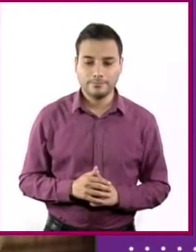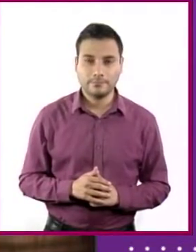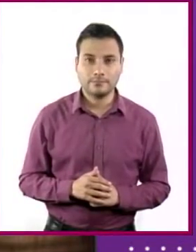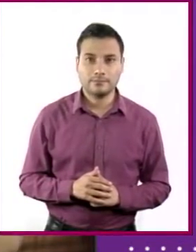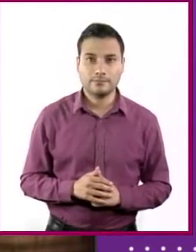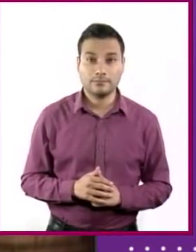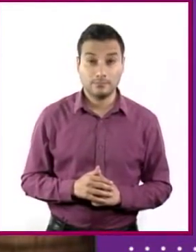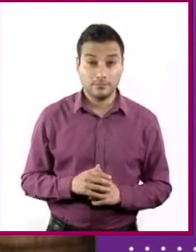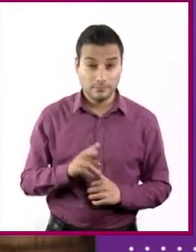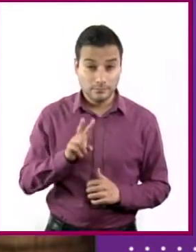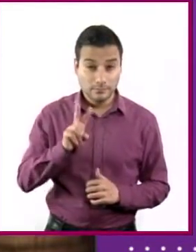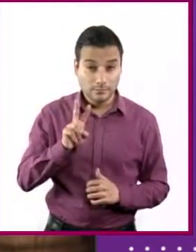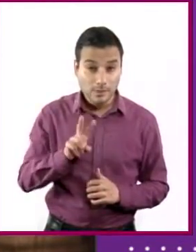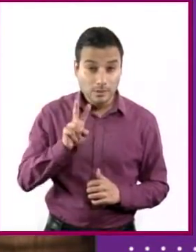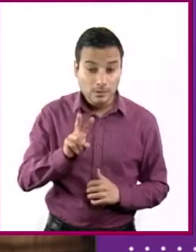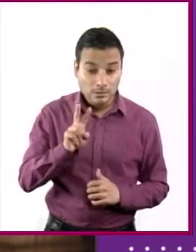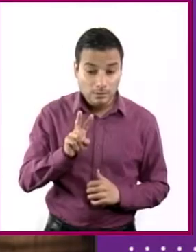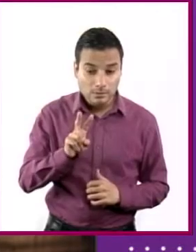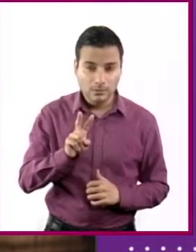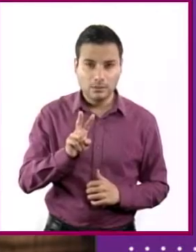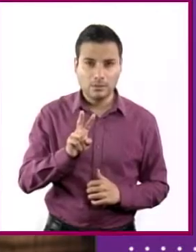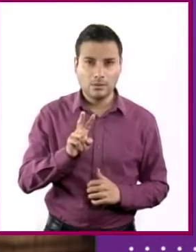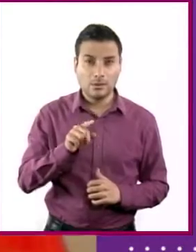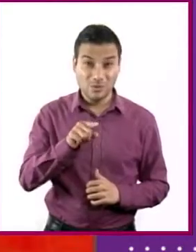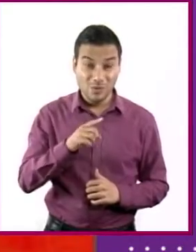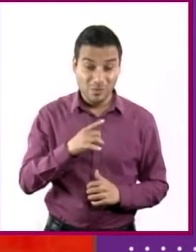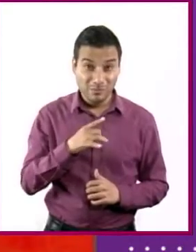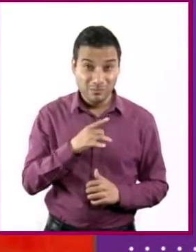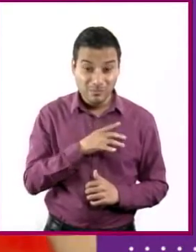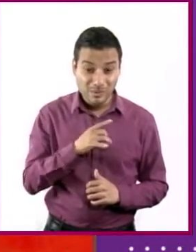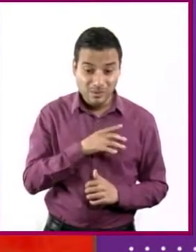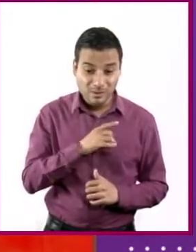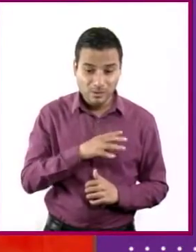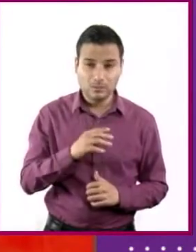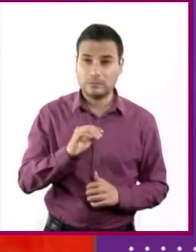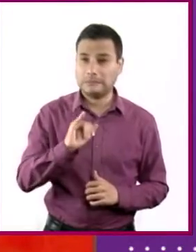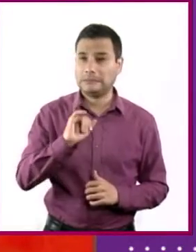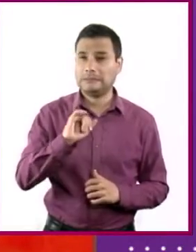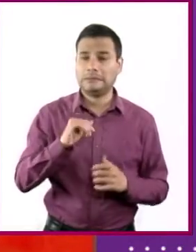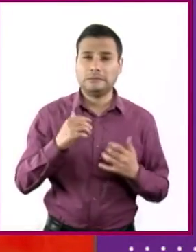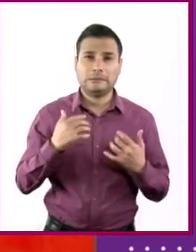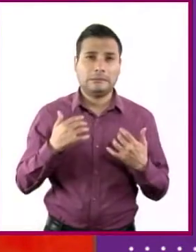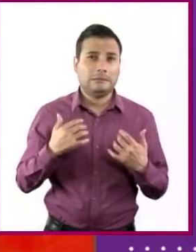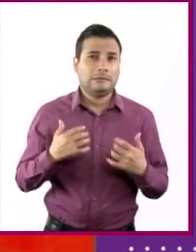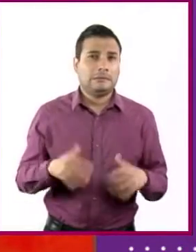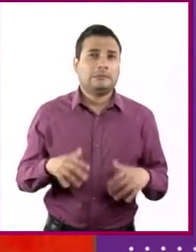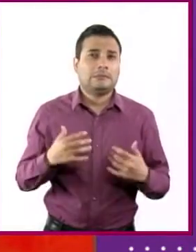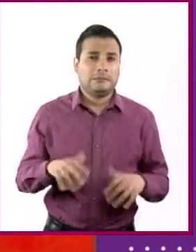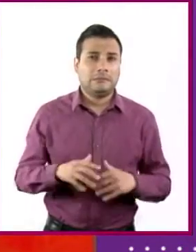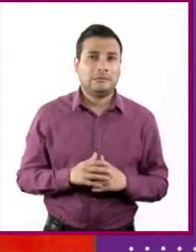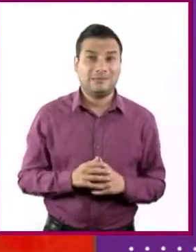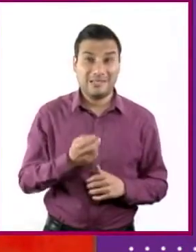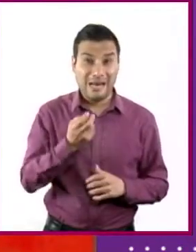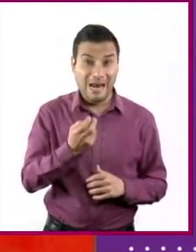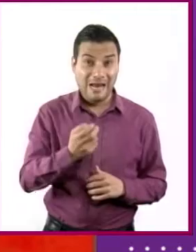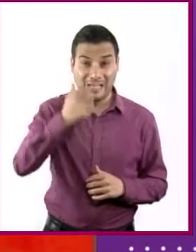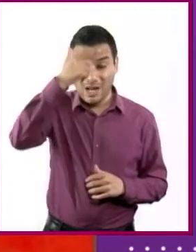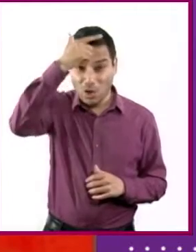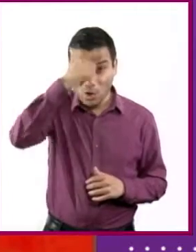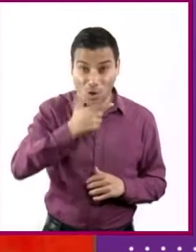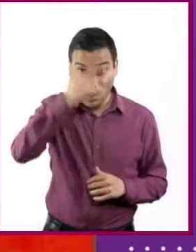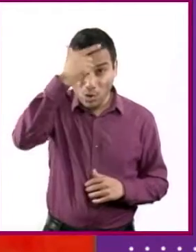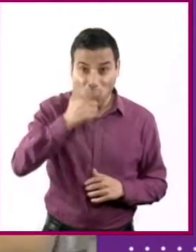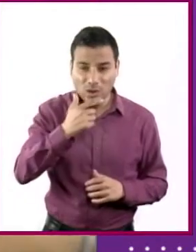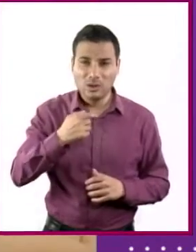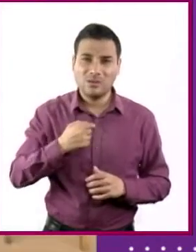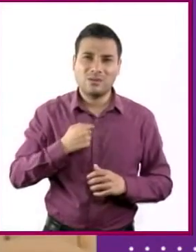Oh, really? You were so afraid? Yes, I was. That night I ran to my